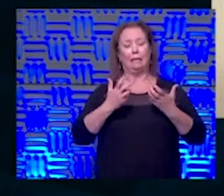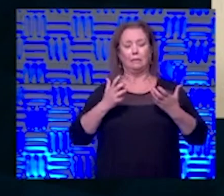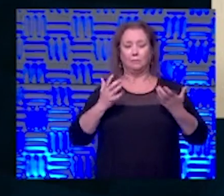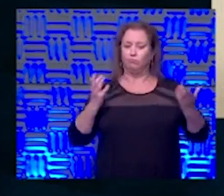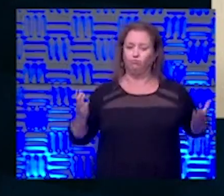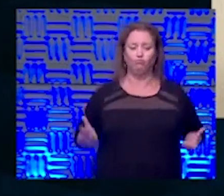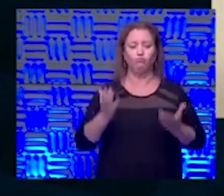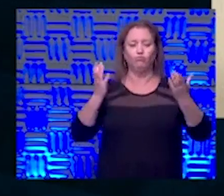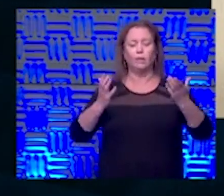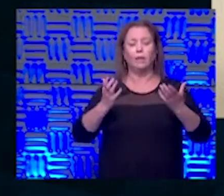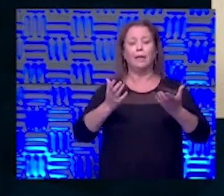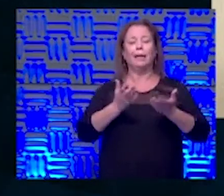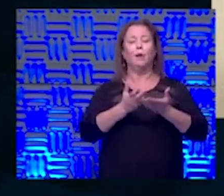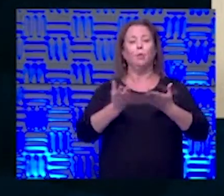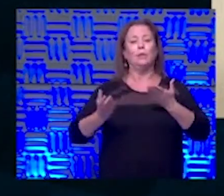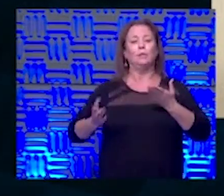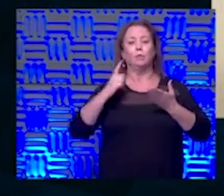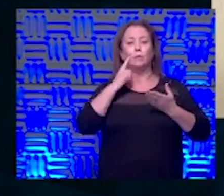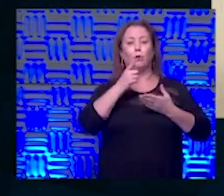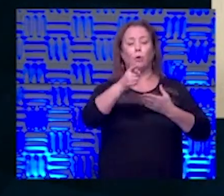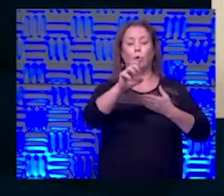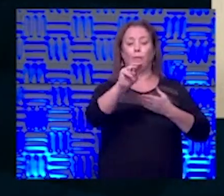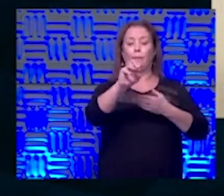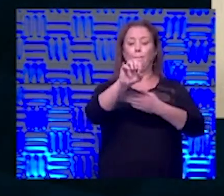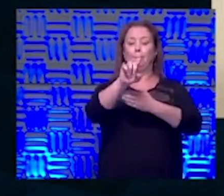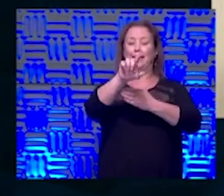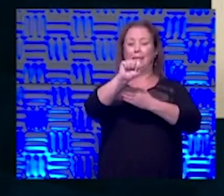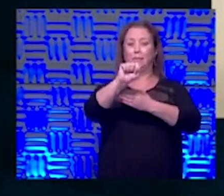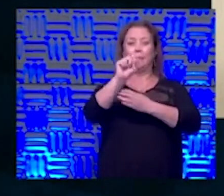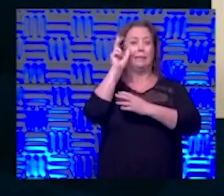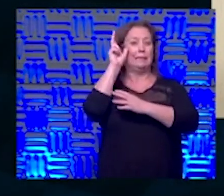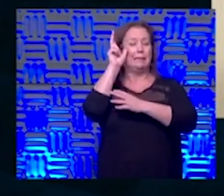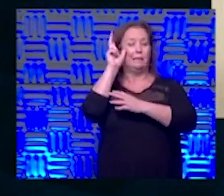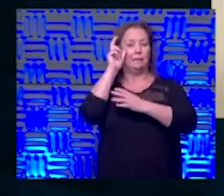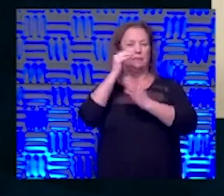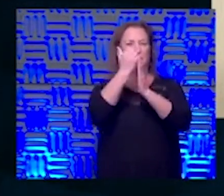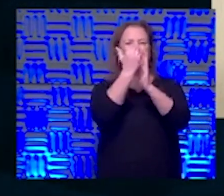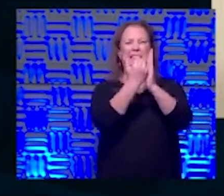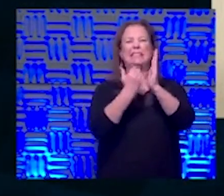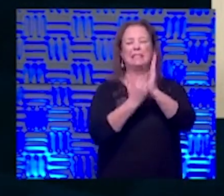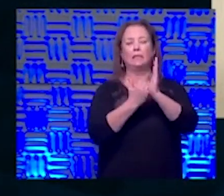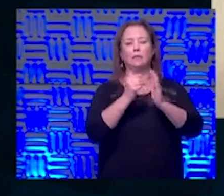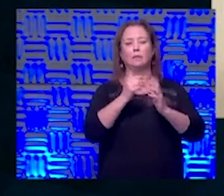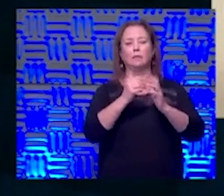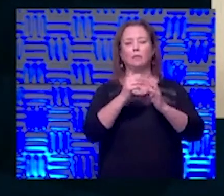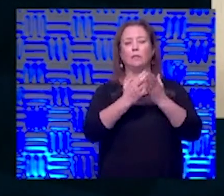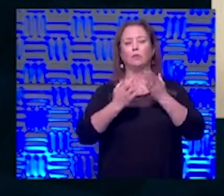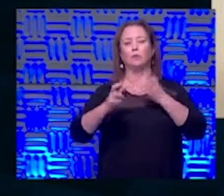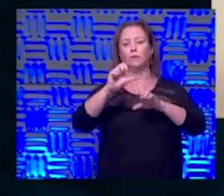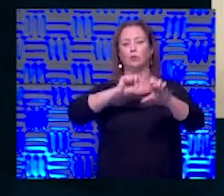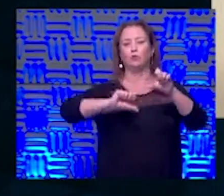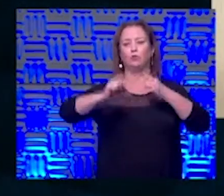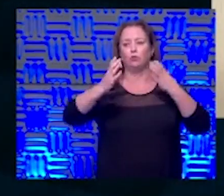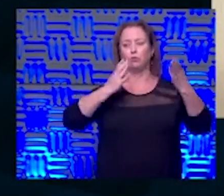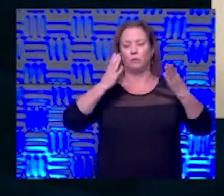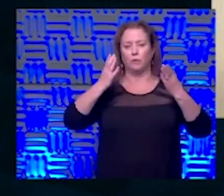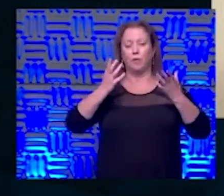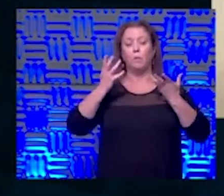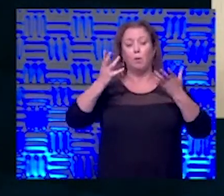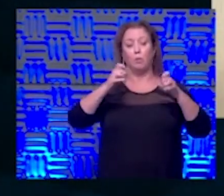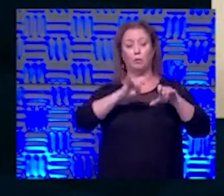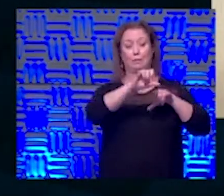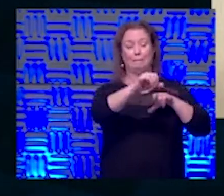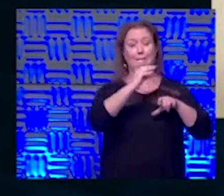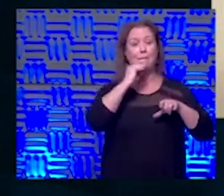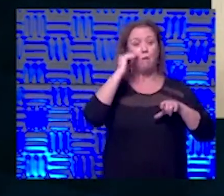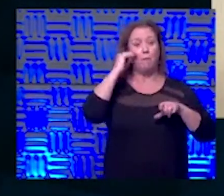say, here's some resources. I think the media has been really good with listing some resources for social services, but making it quite clear, we want you to stay home